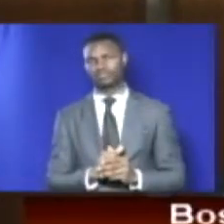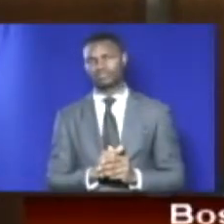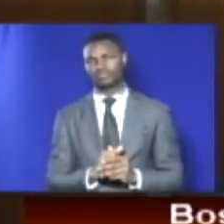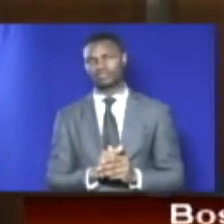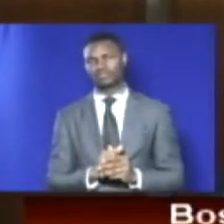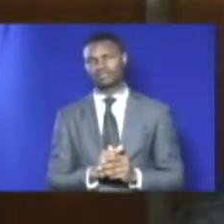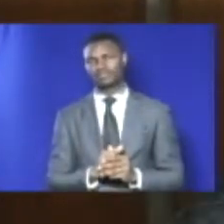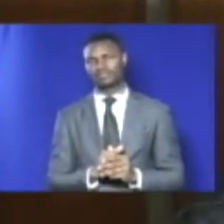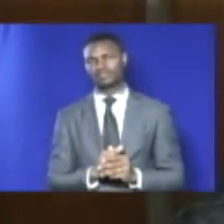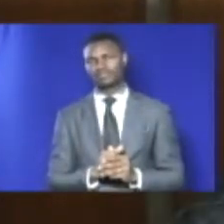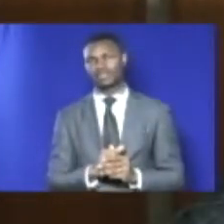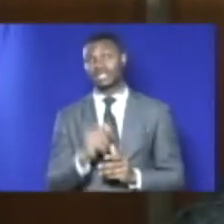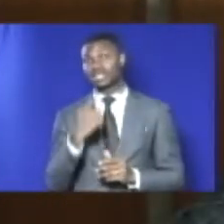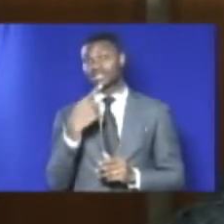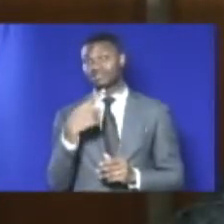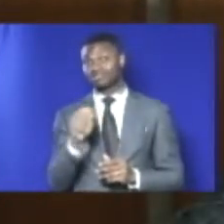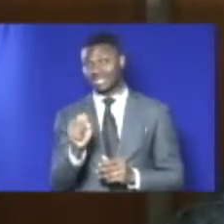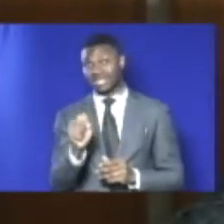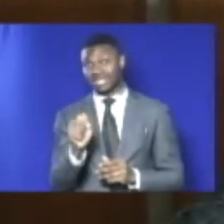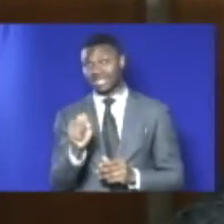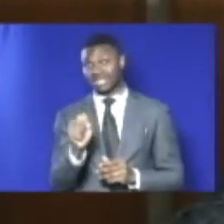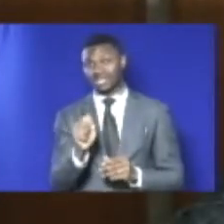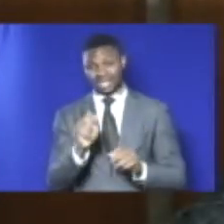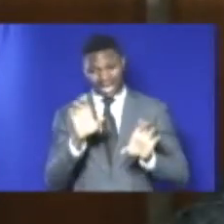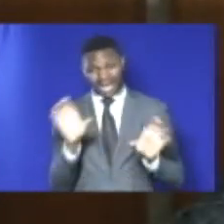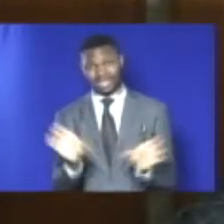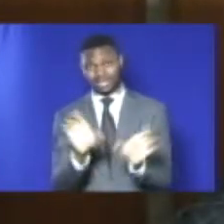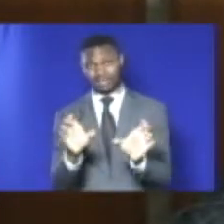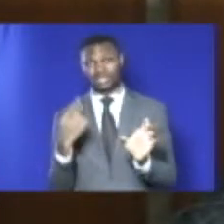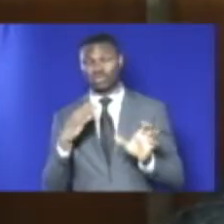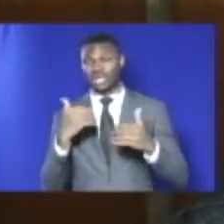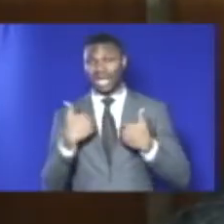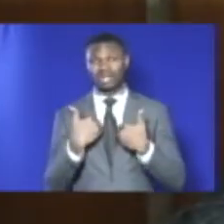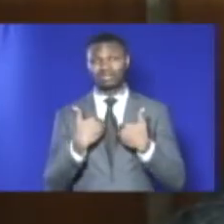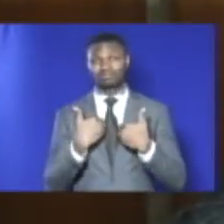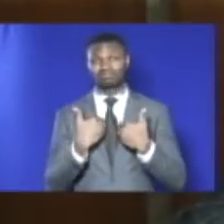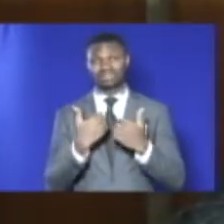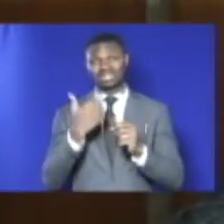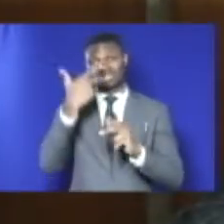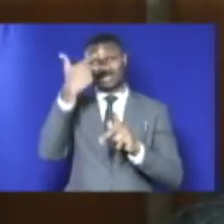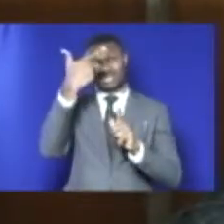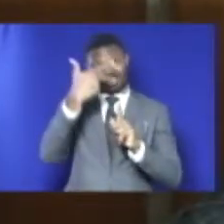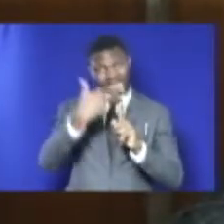the narrative that we have sustained over the last 3 months,